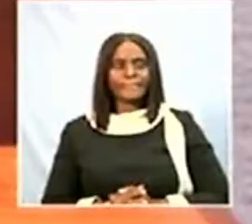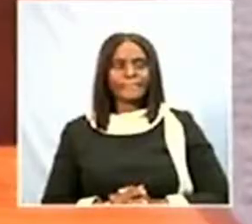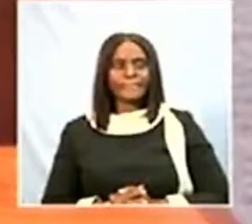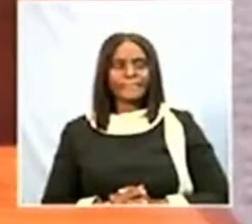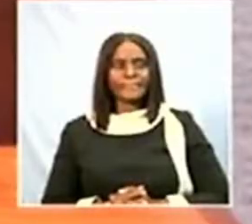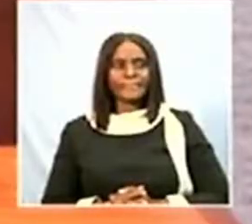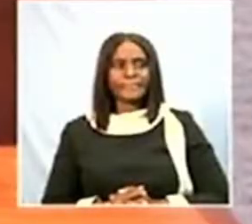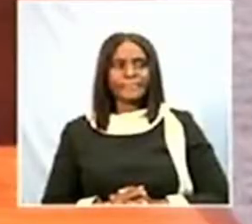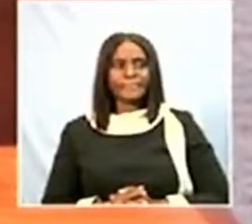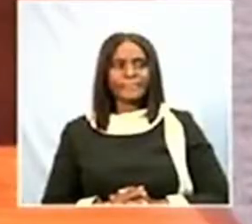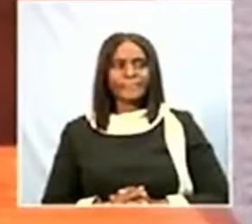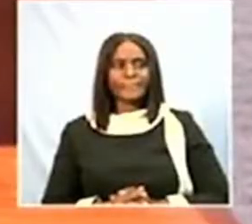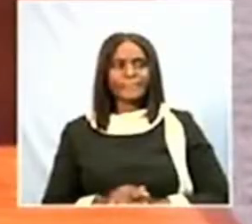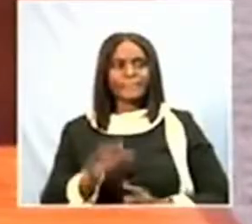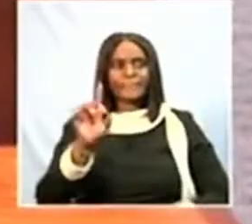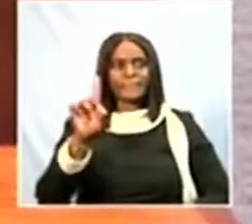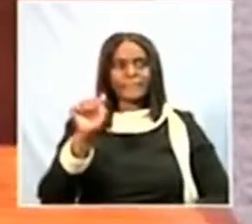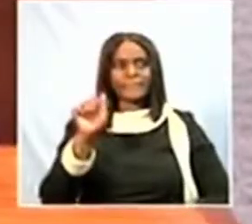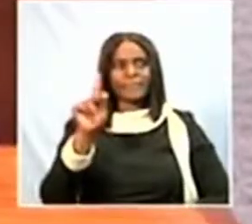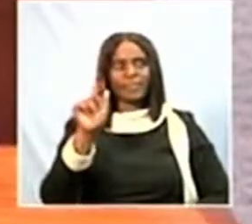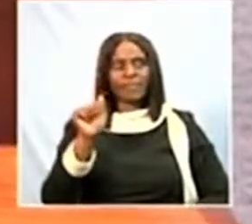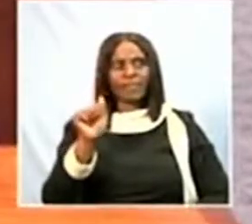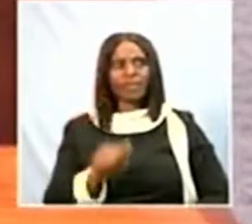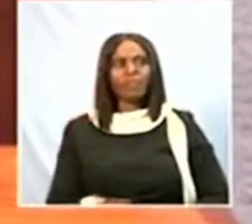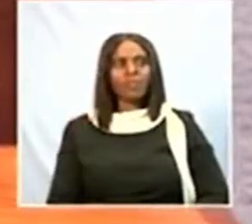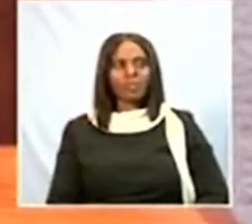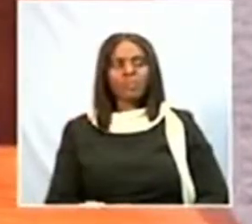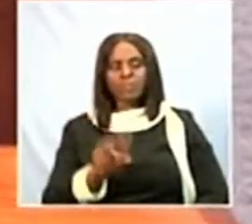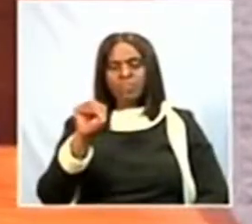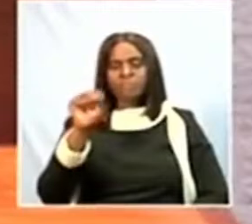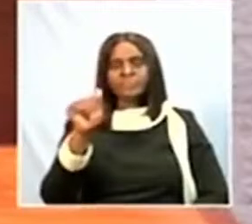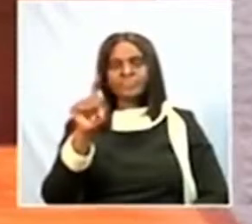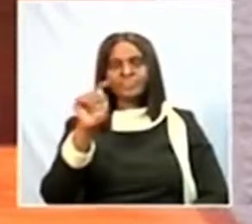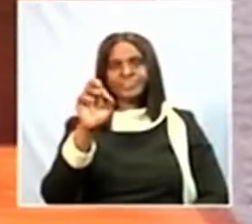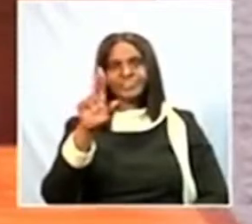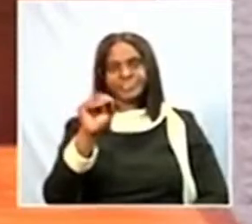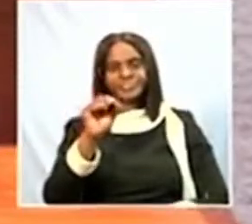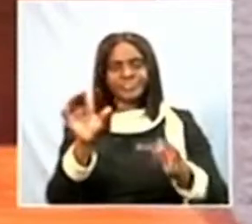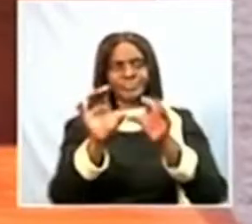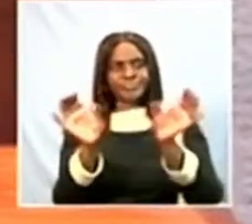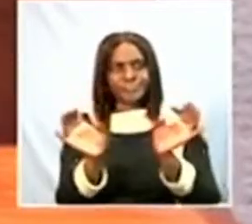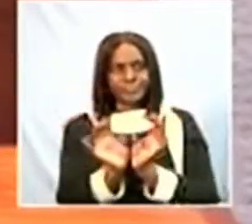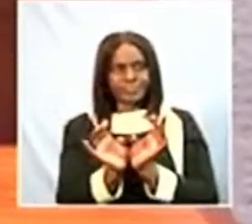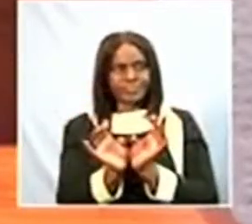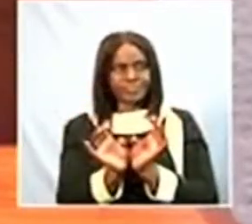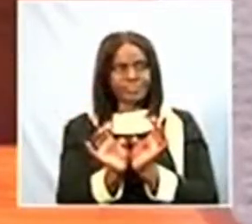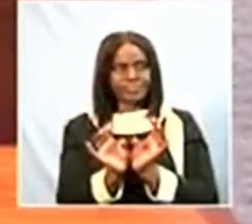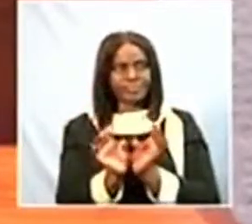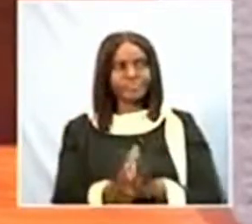Honorable Innocent Daka, Matero constituency.